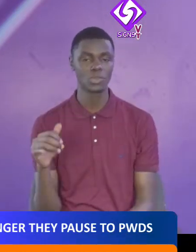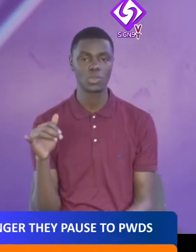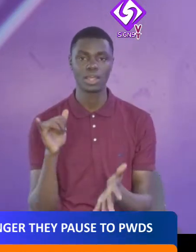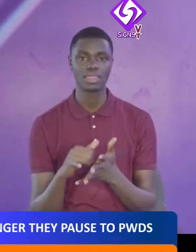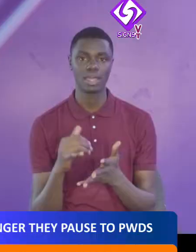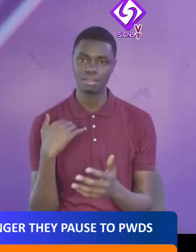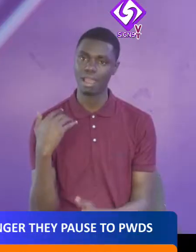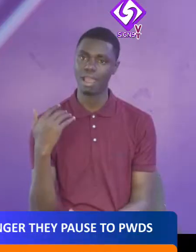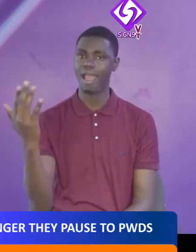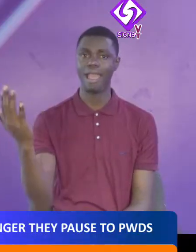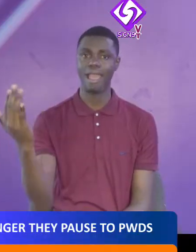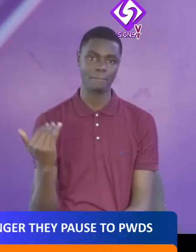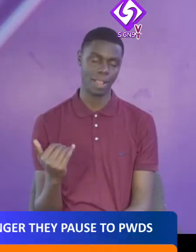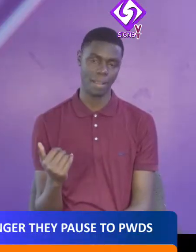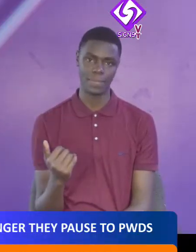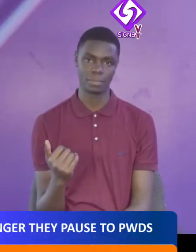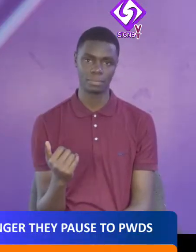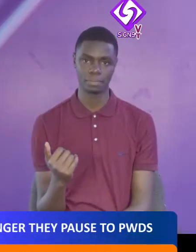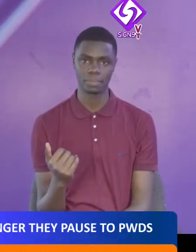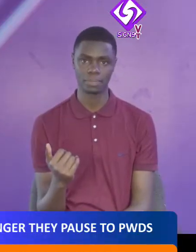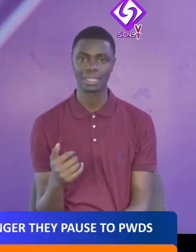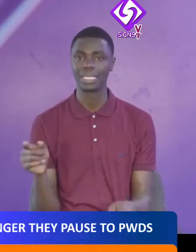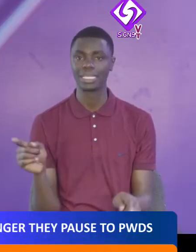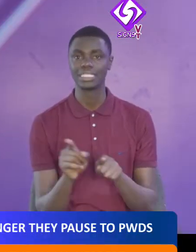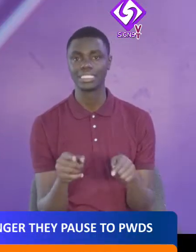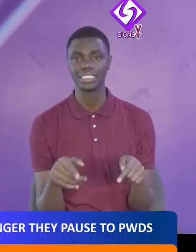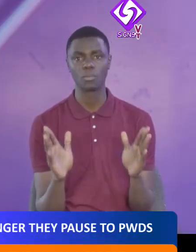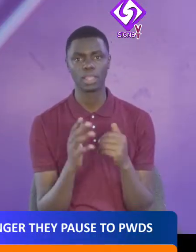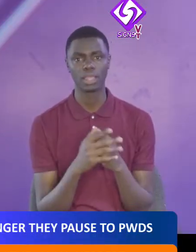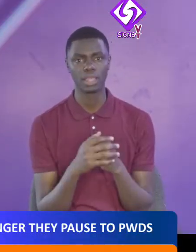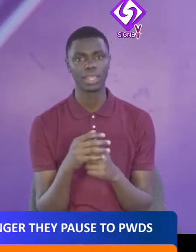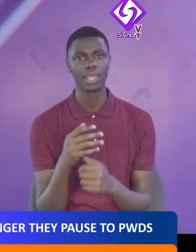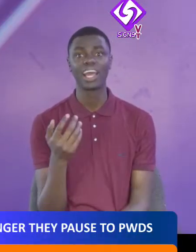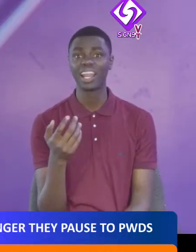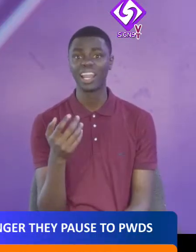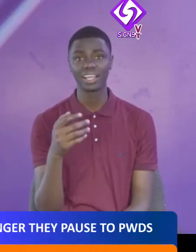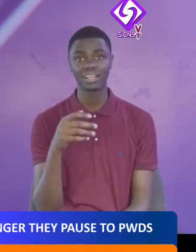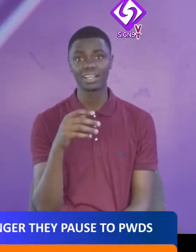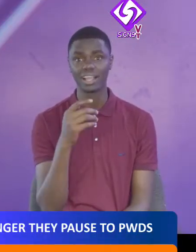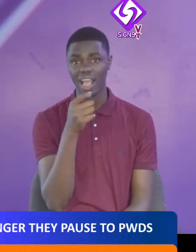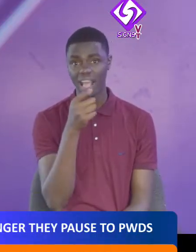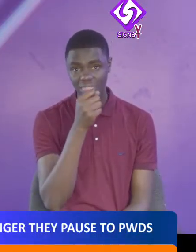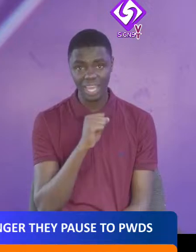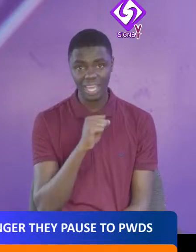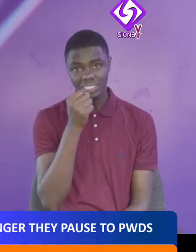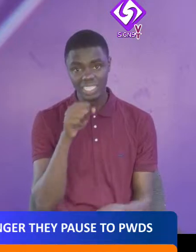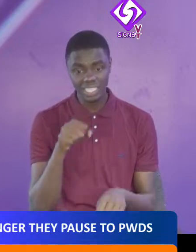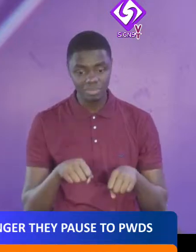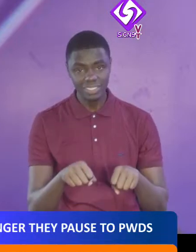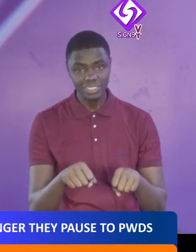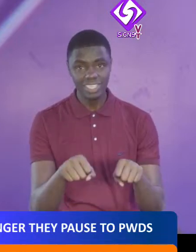coming. All right? The same way like those ice cream trucks, Lawrence, is what you're suggesting.